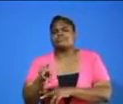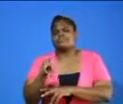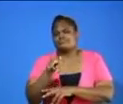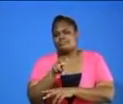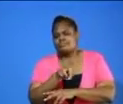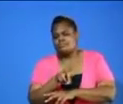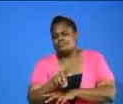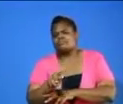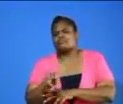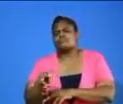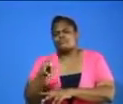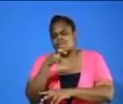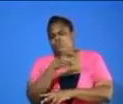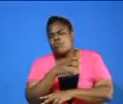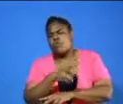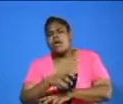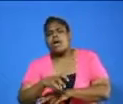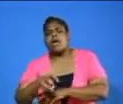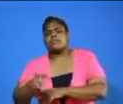Threshold,